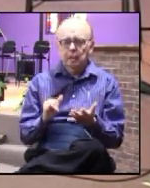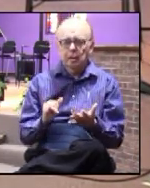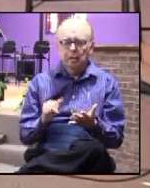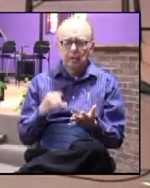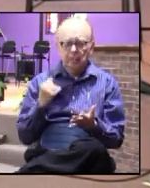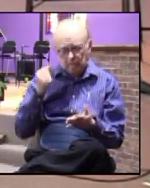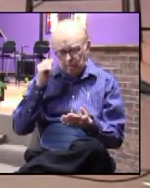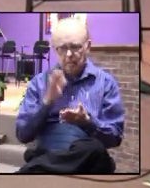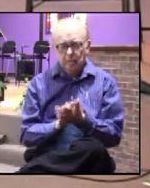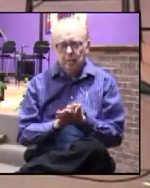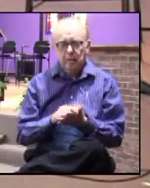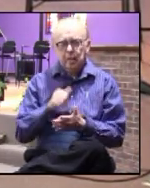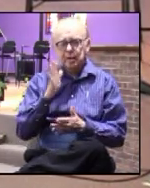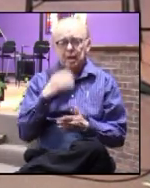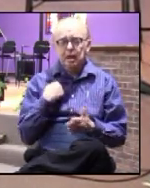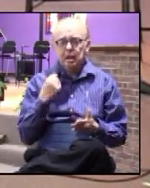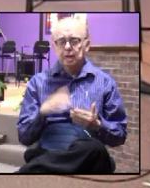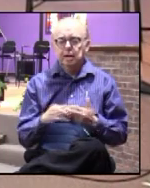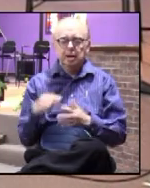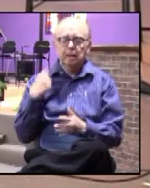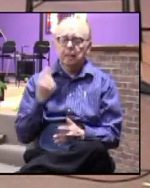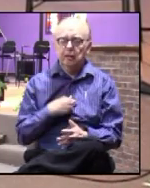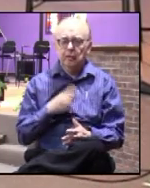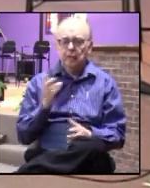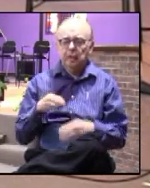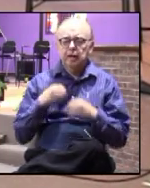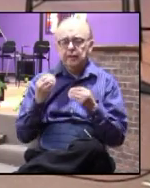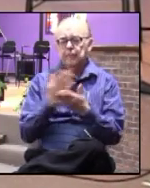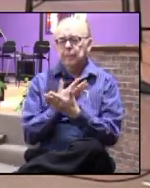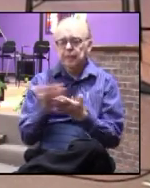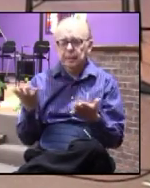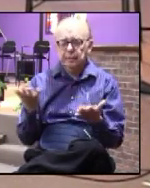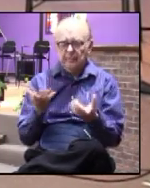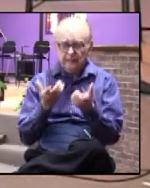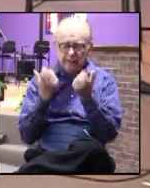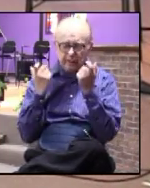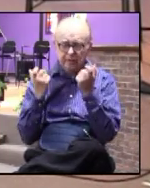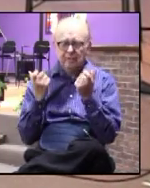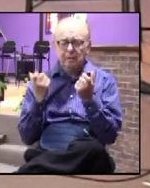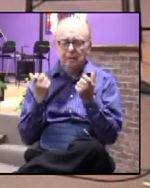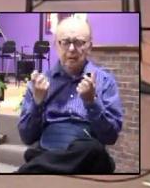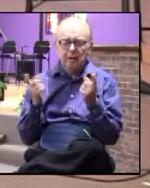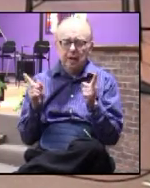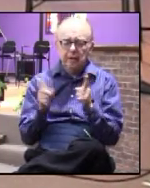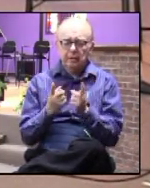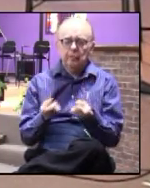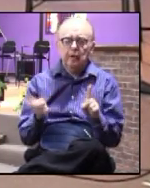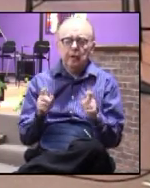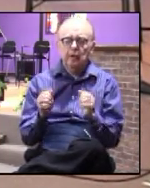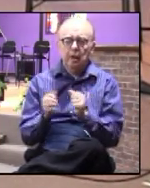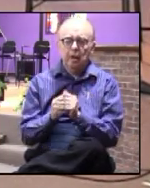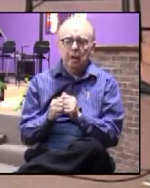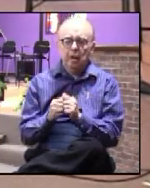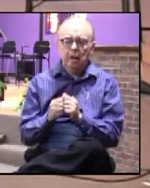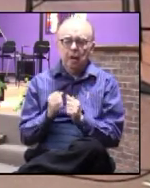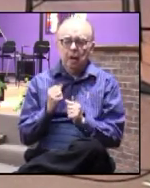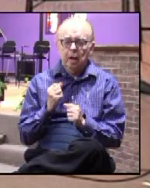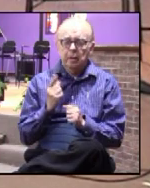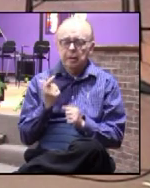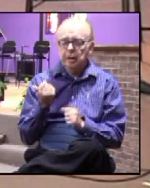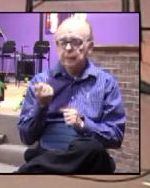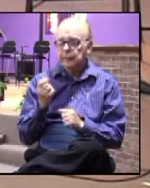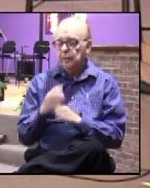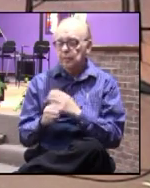we believe that God's leading us to. Let me give you just a couple of things real quick as to what's going on and what's happening in the next couple of